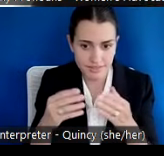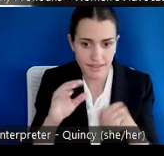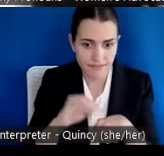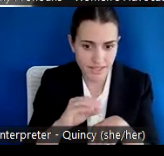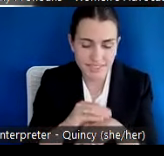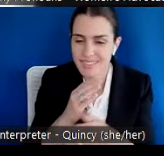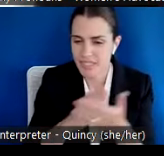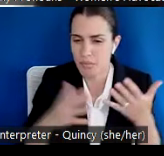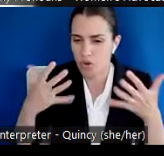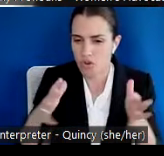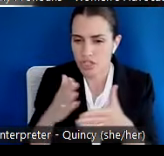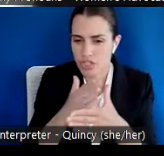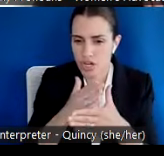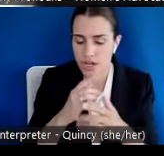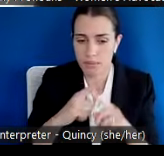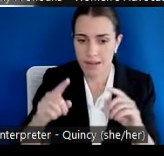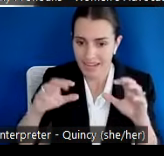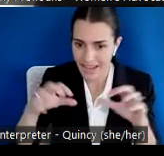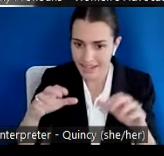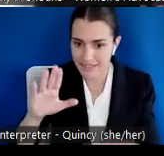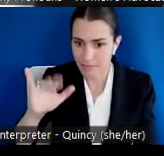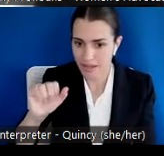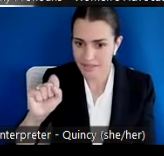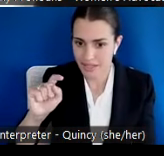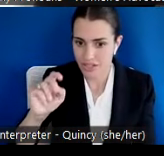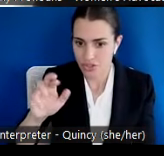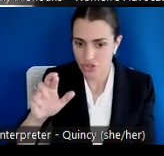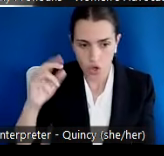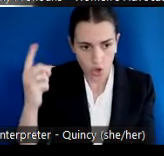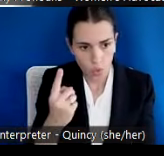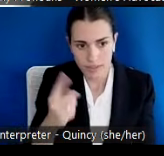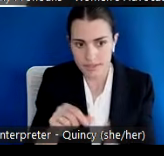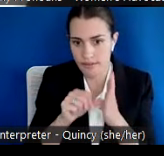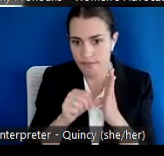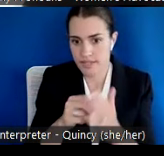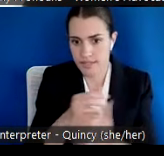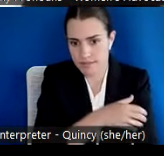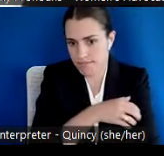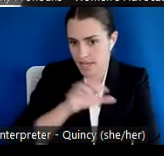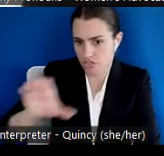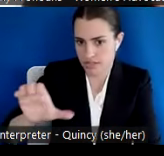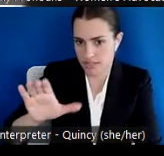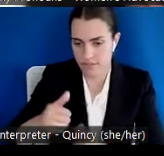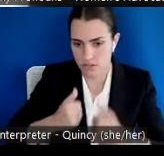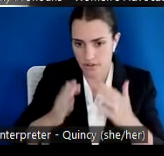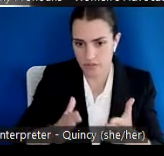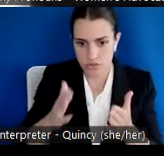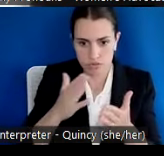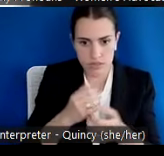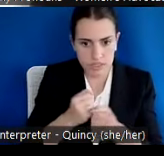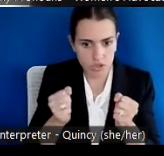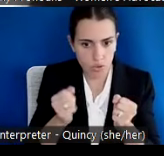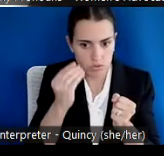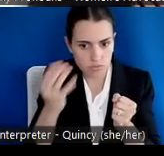but also being an active bystander, always emphasizing the agency of the survivor to disclose what they want, when they want, and